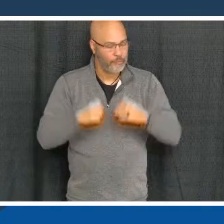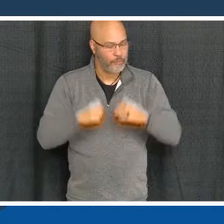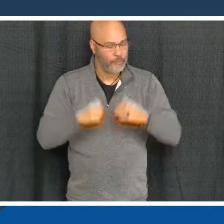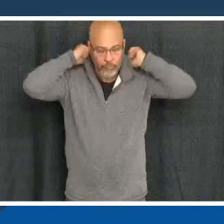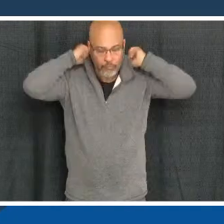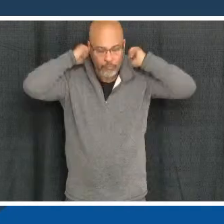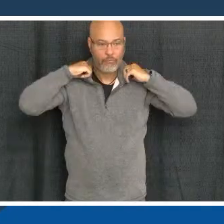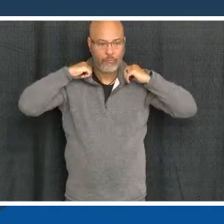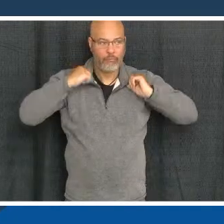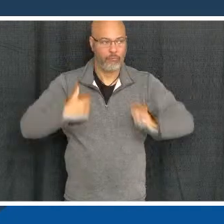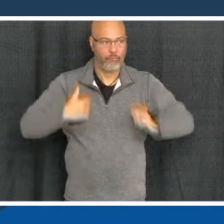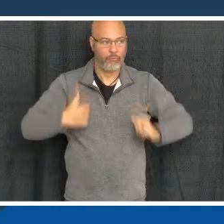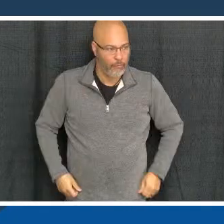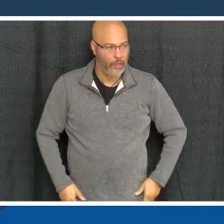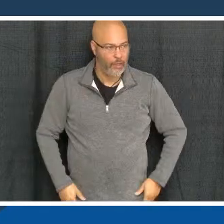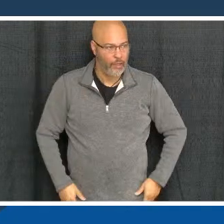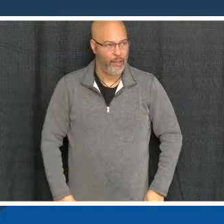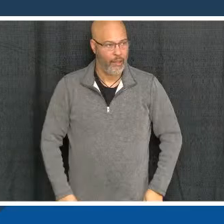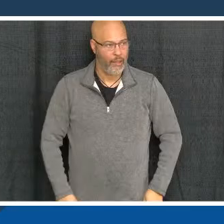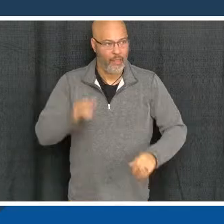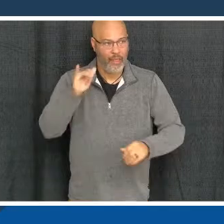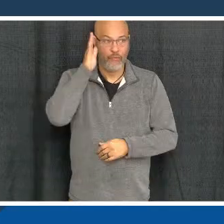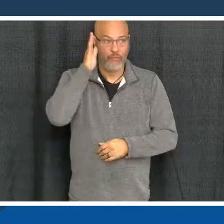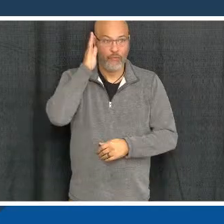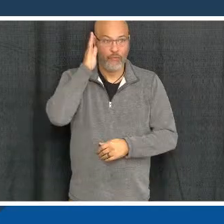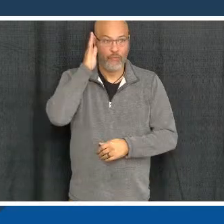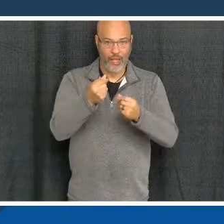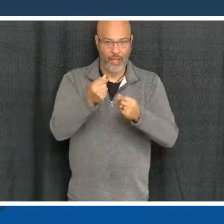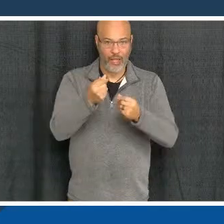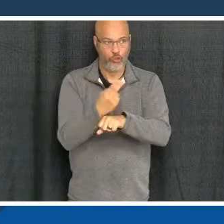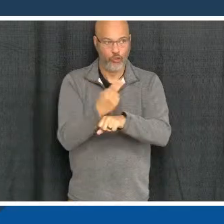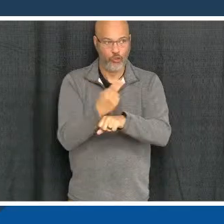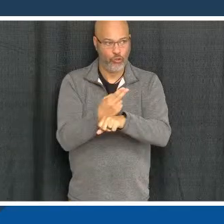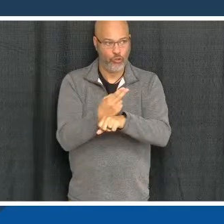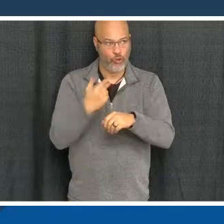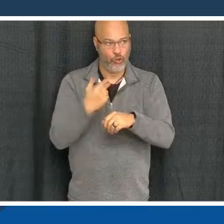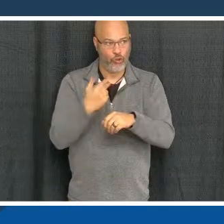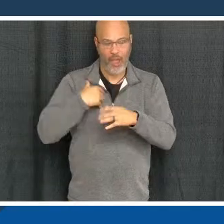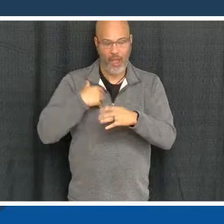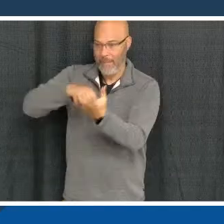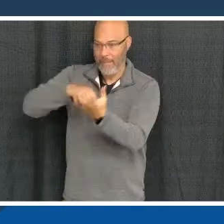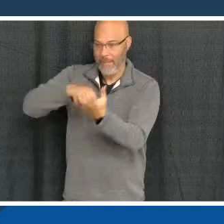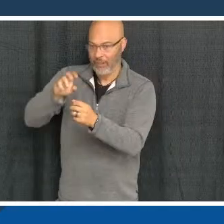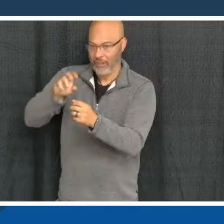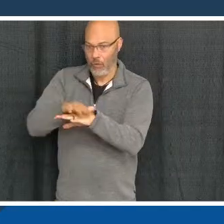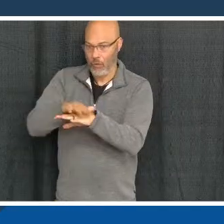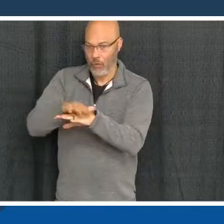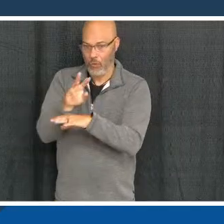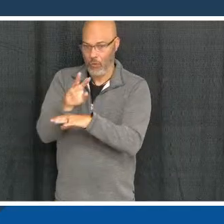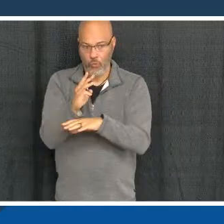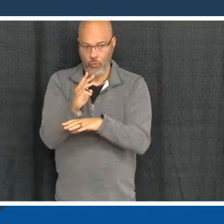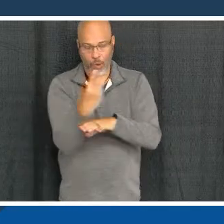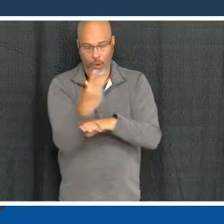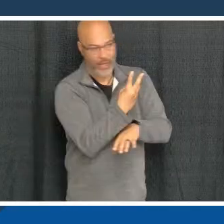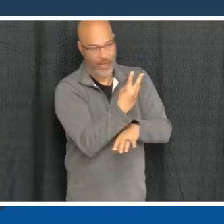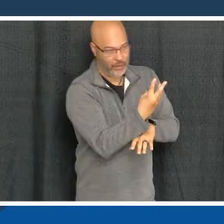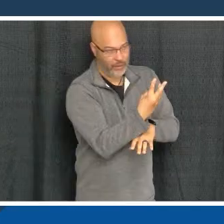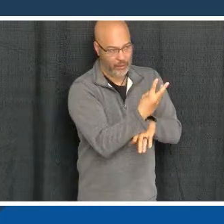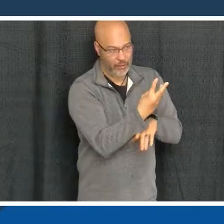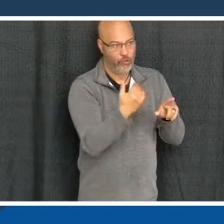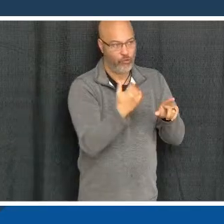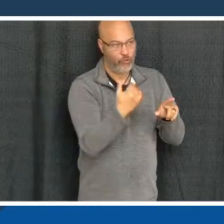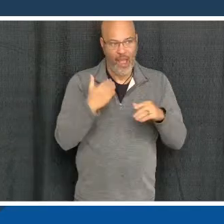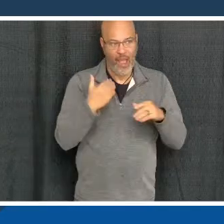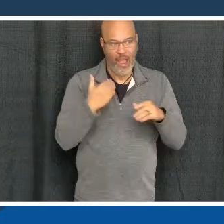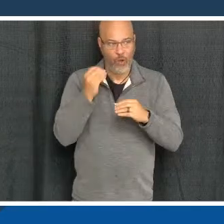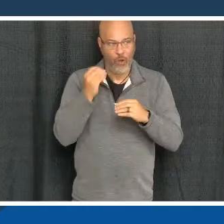This is the future land use map. You have mixed use across the river to the west, and you have suburban